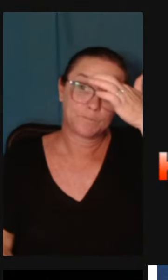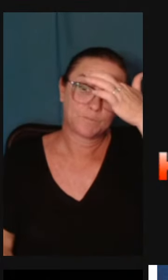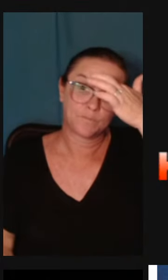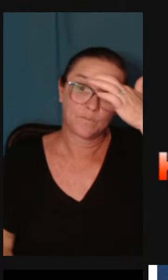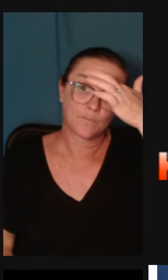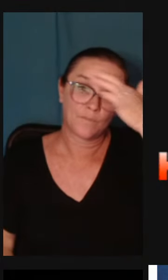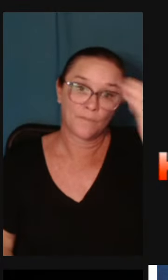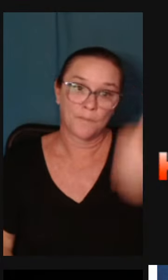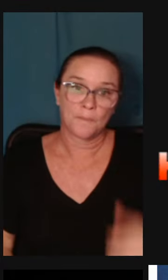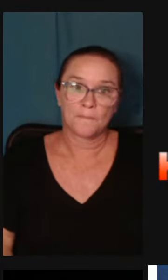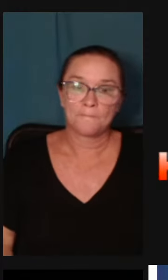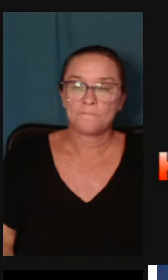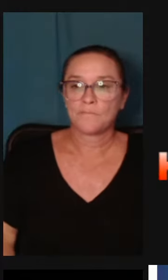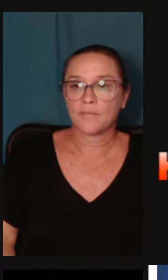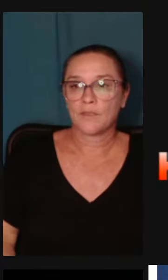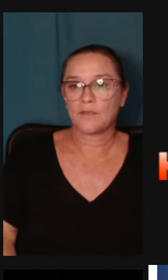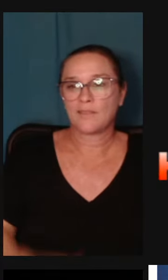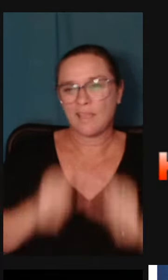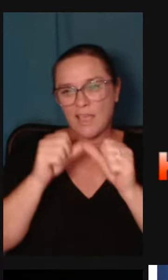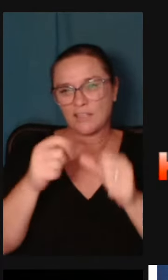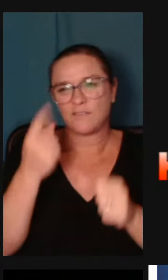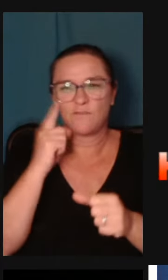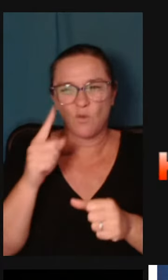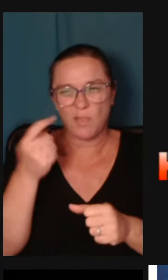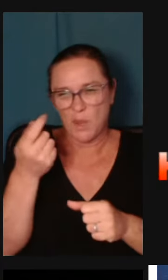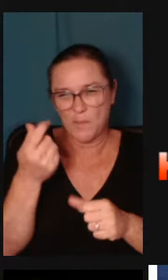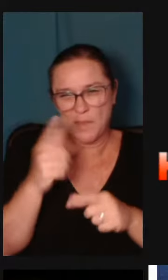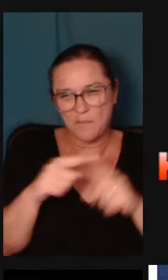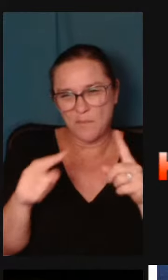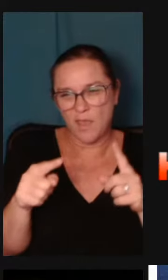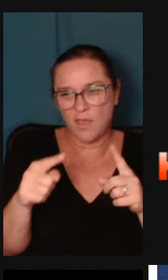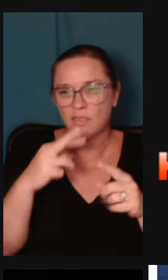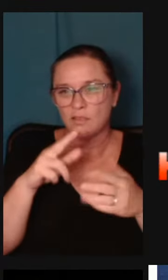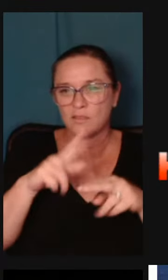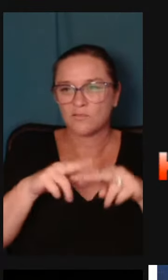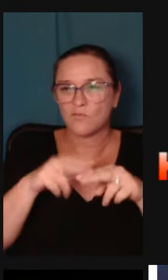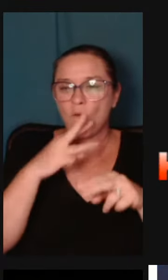terribly longer past that. They lasted for a little while, as you'll see.